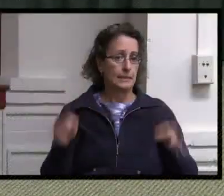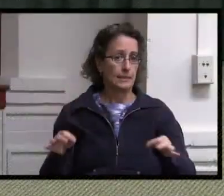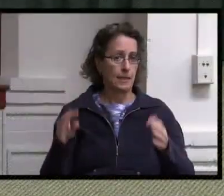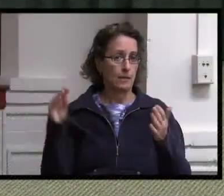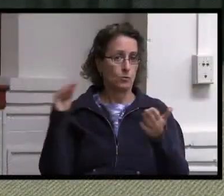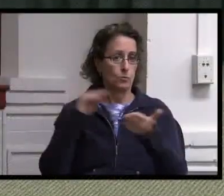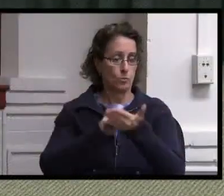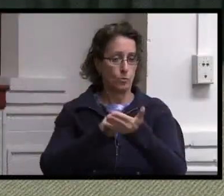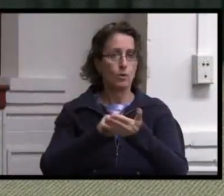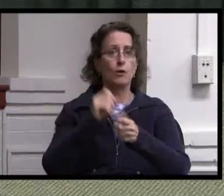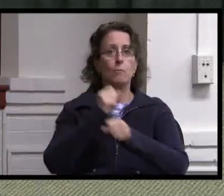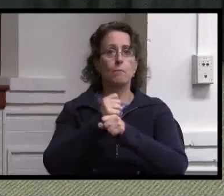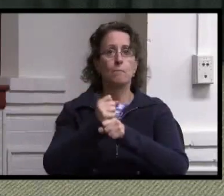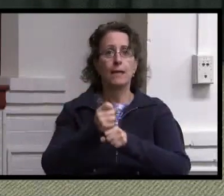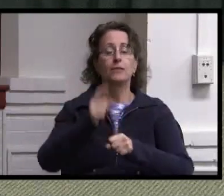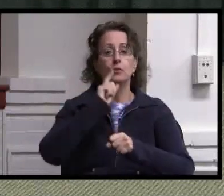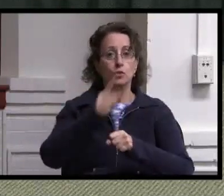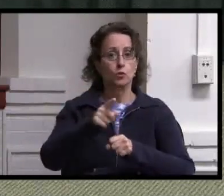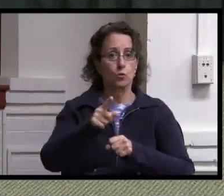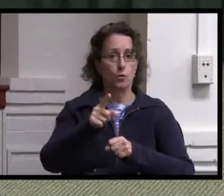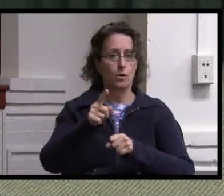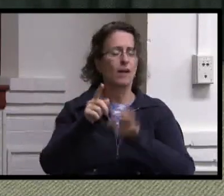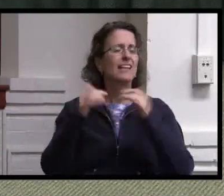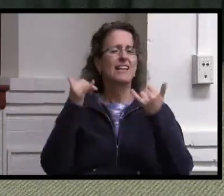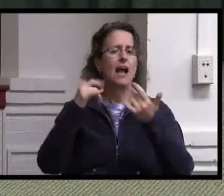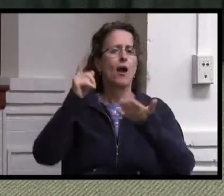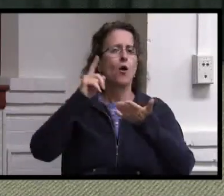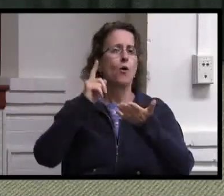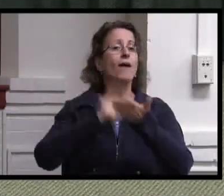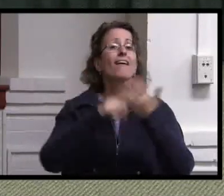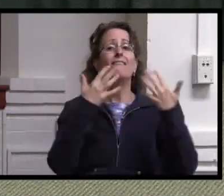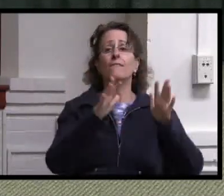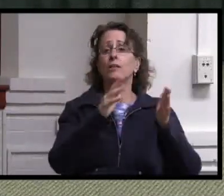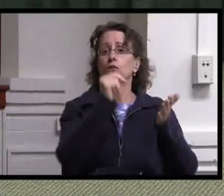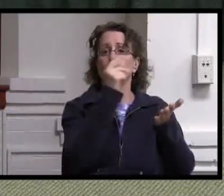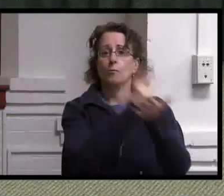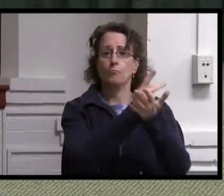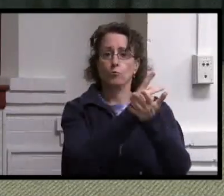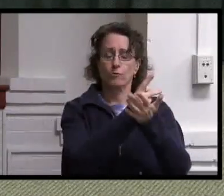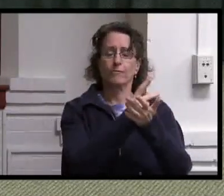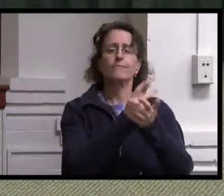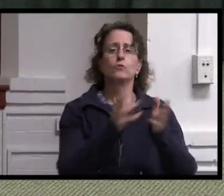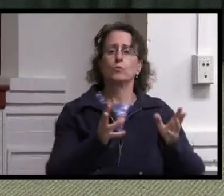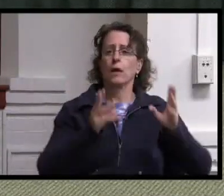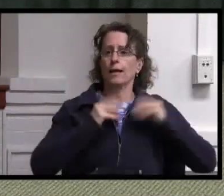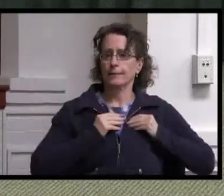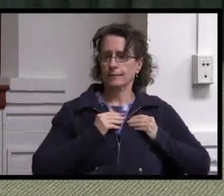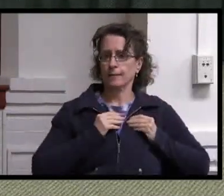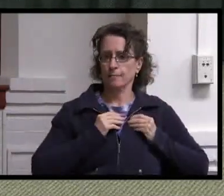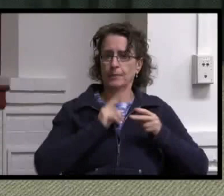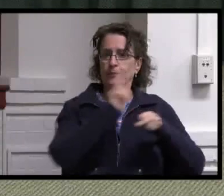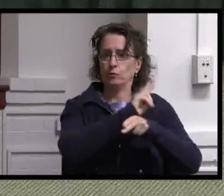would keep ourselves just at least know where we are. Because sometimes things come up.